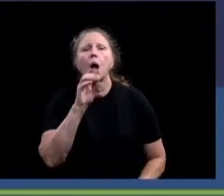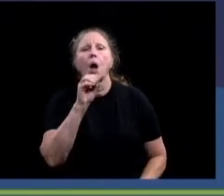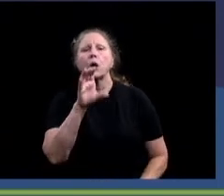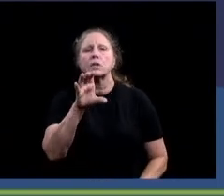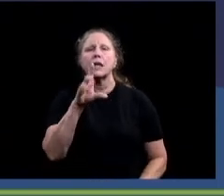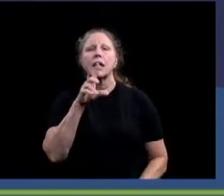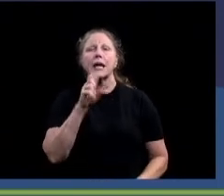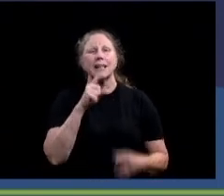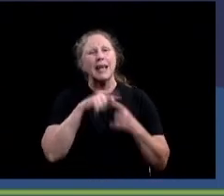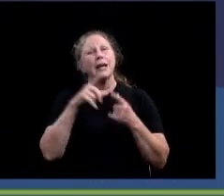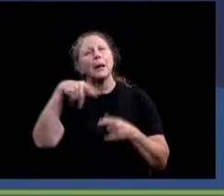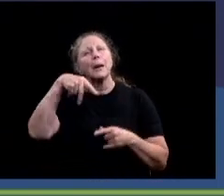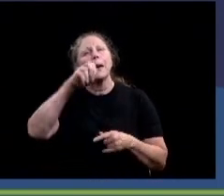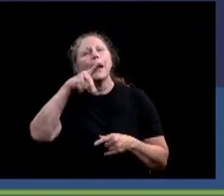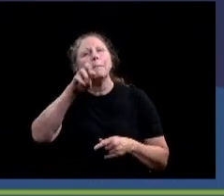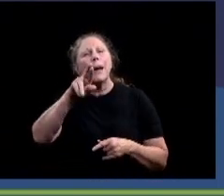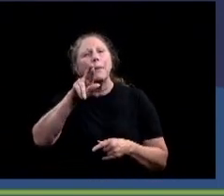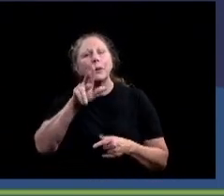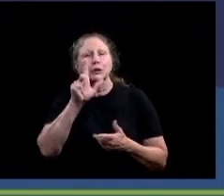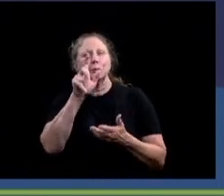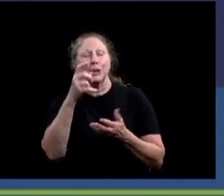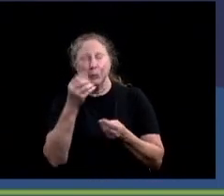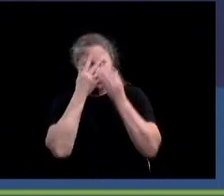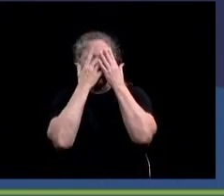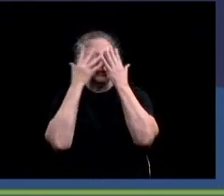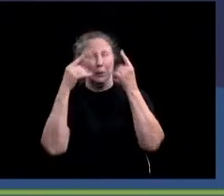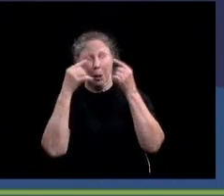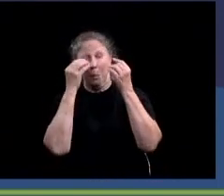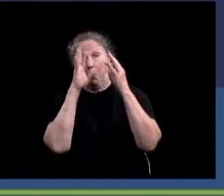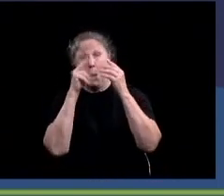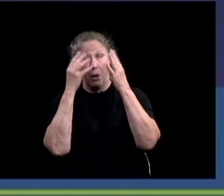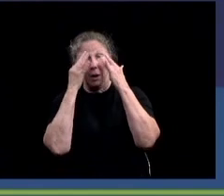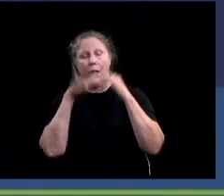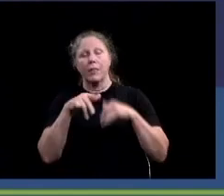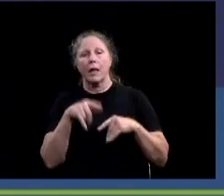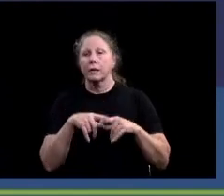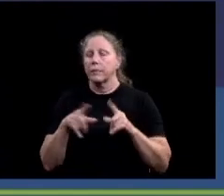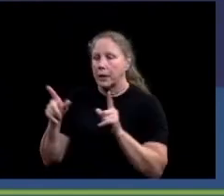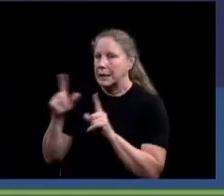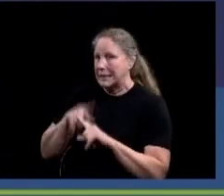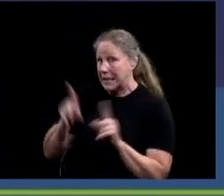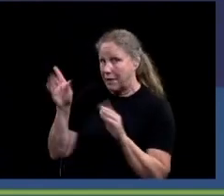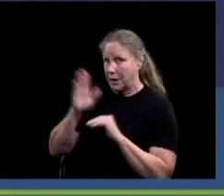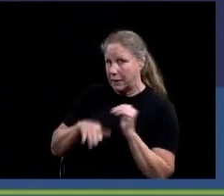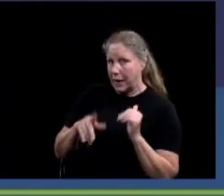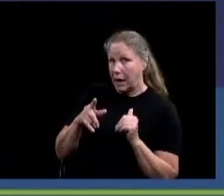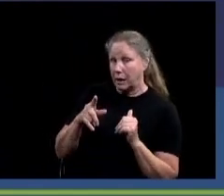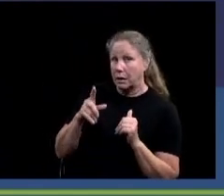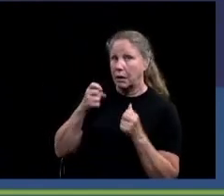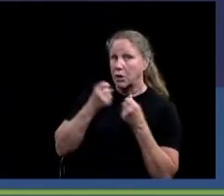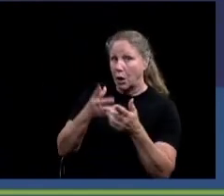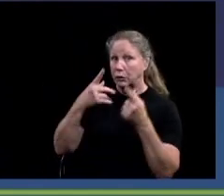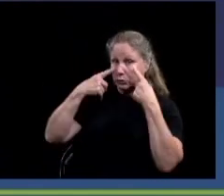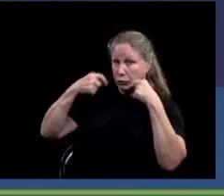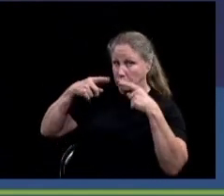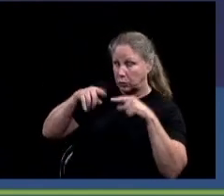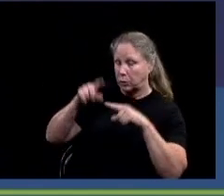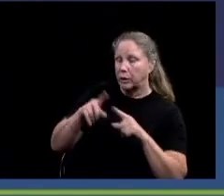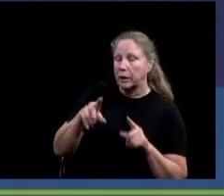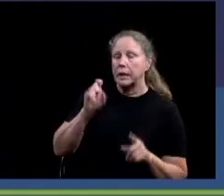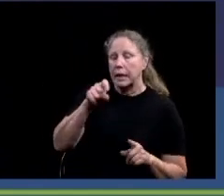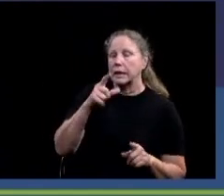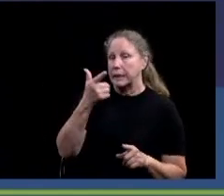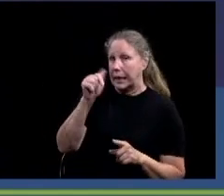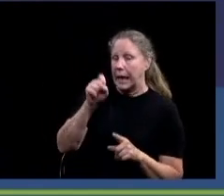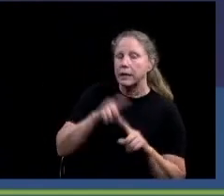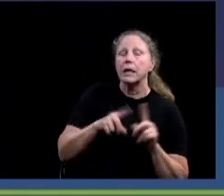It's Which is completely different from tear gas. absolutely. And there are two types of tear gas. I've seen this in the news.